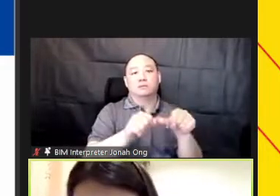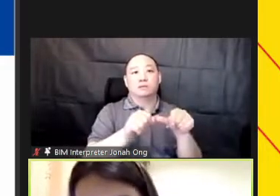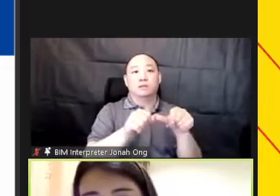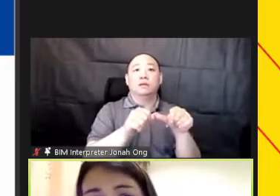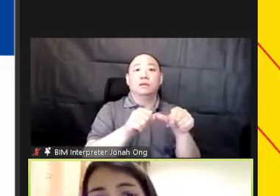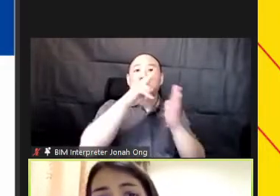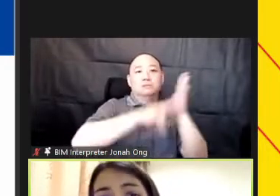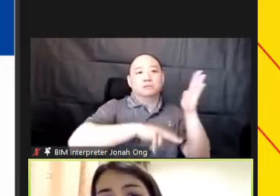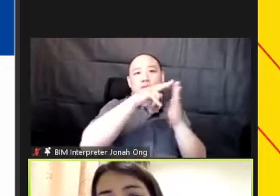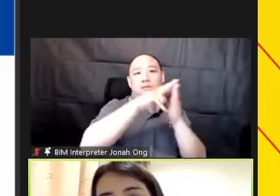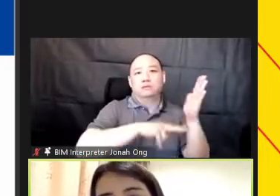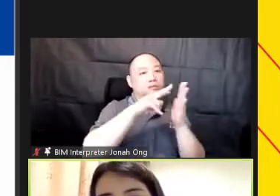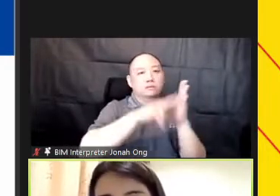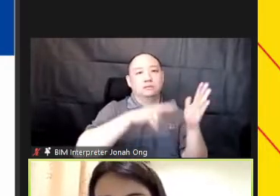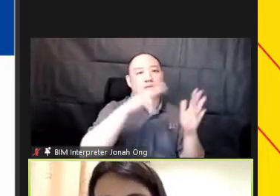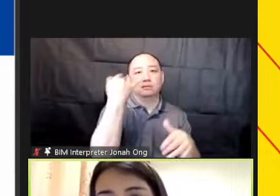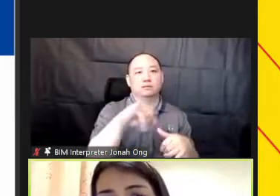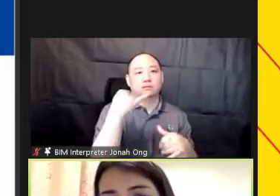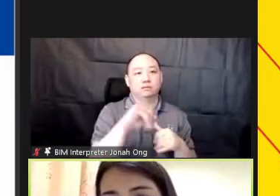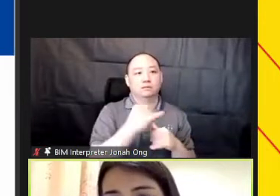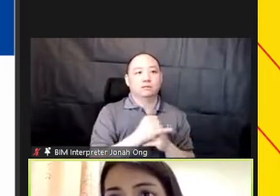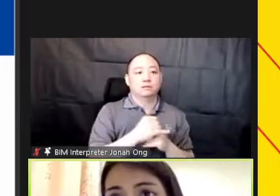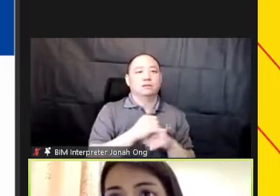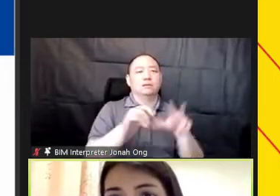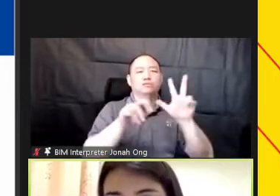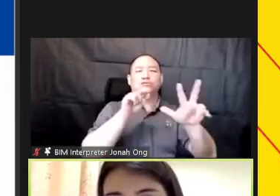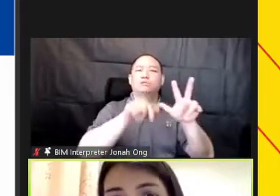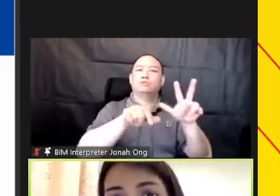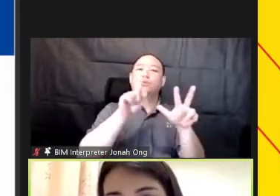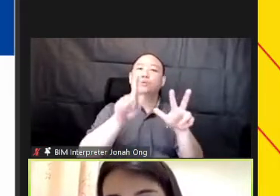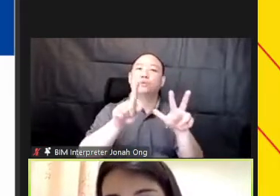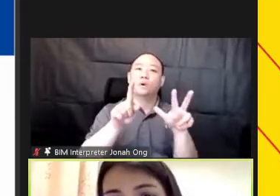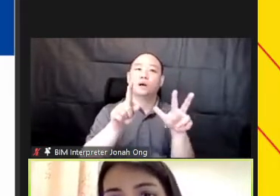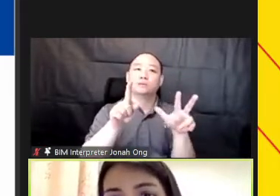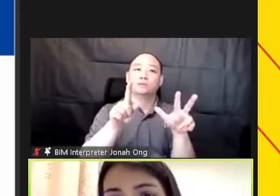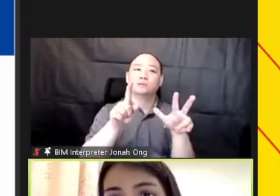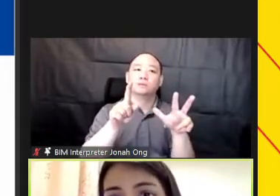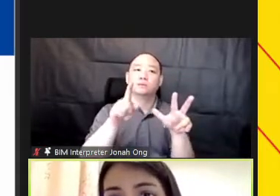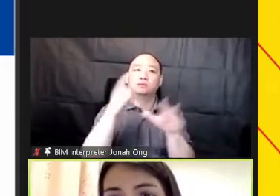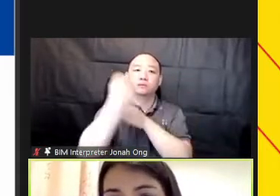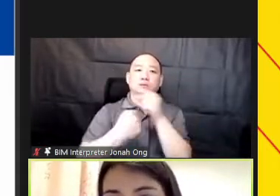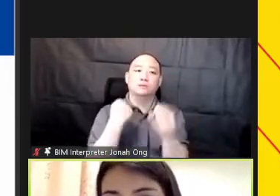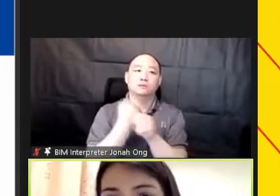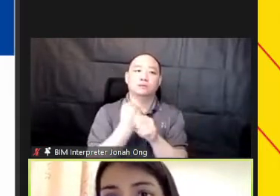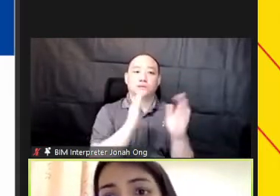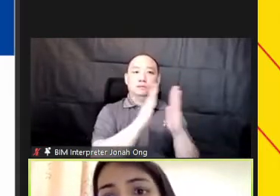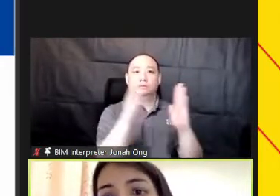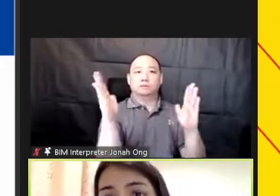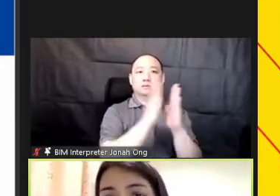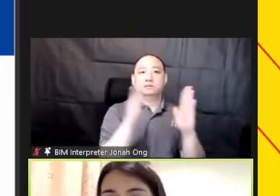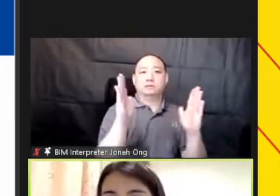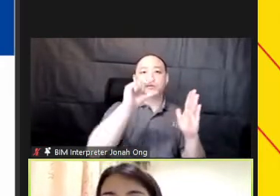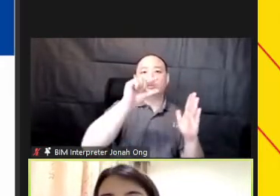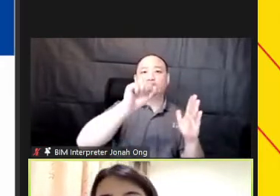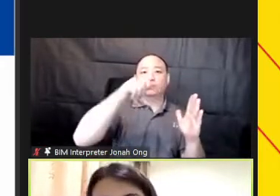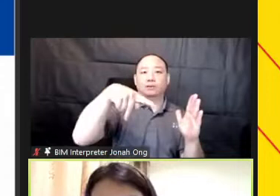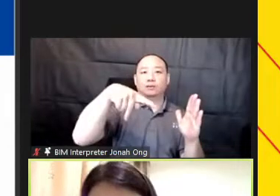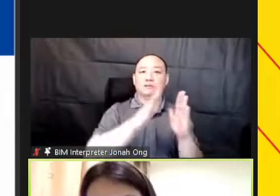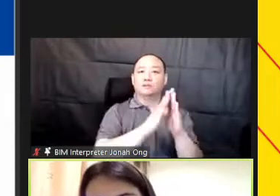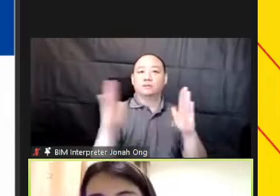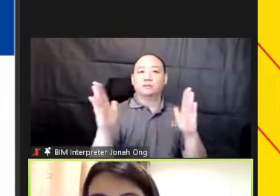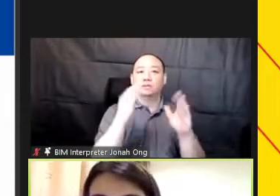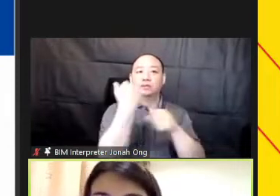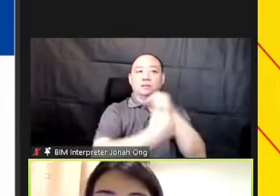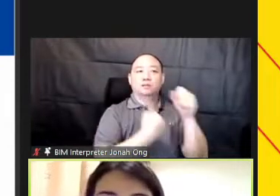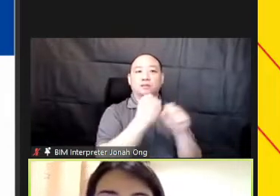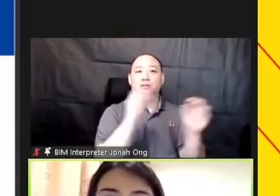in reading. We know that there's a 3.1 years learning gap for the average Malaysian students and a 3.4 million